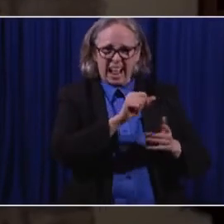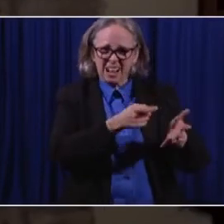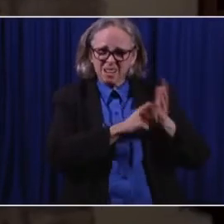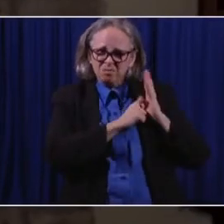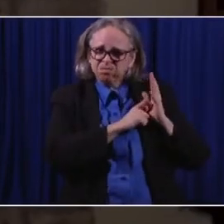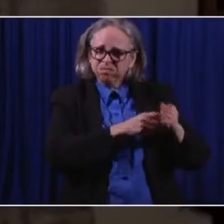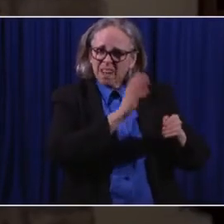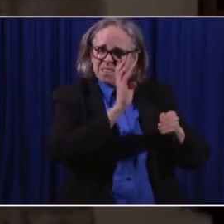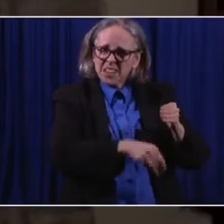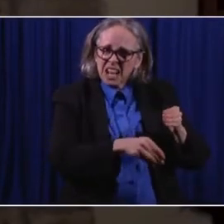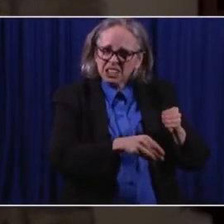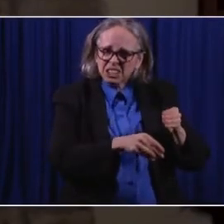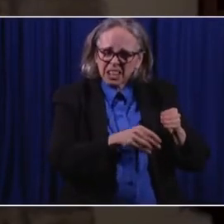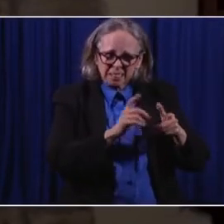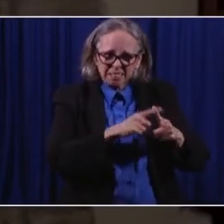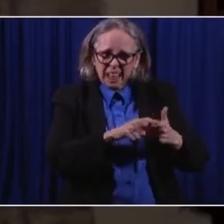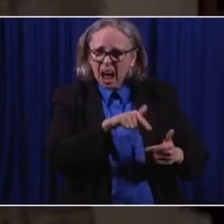but we got to be well on our way.